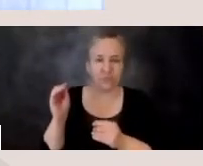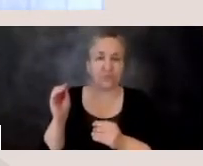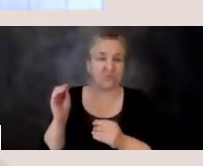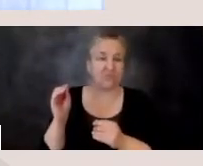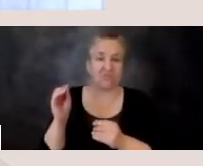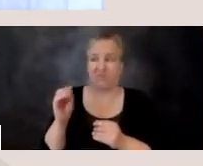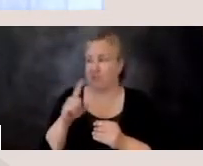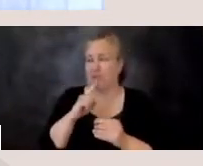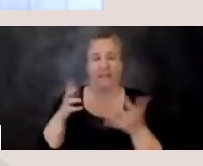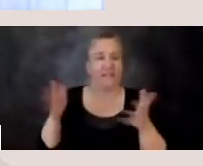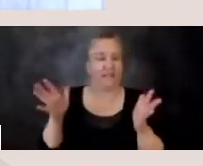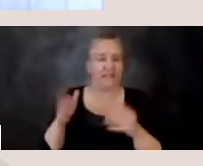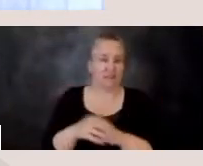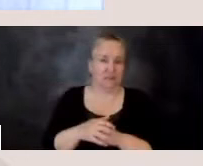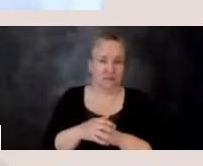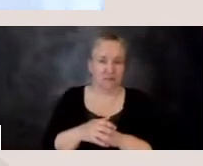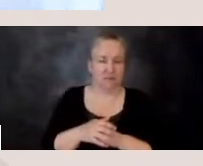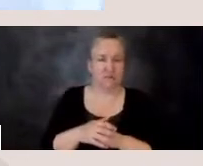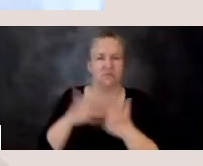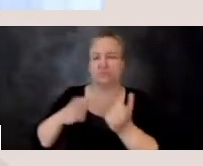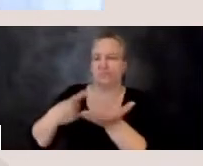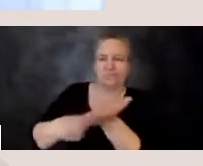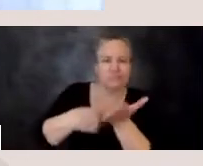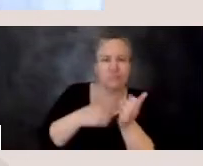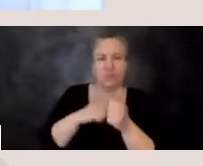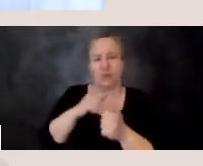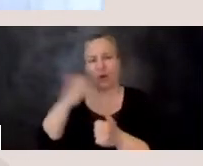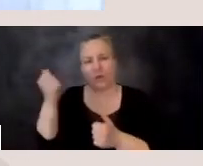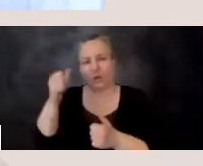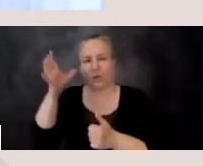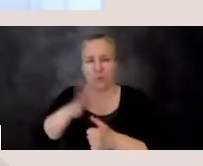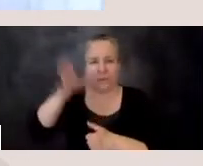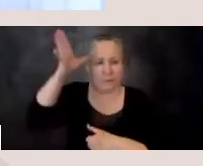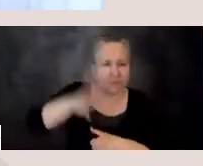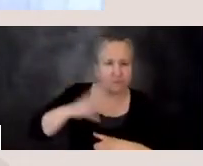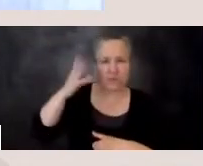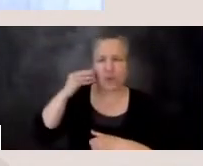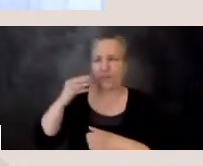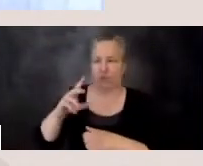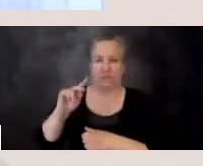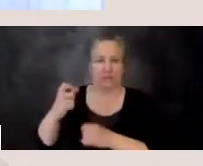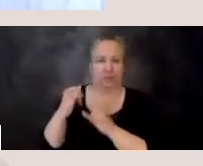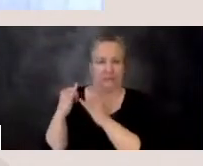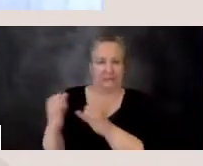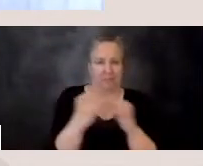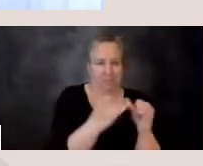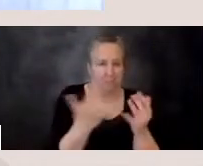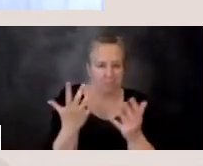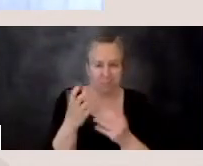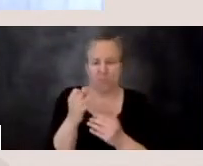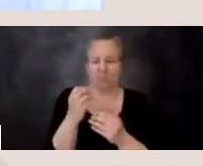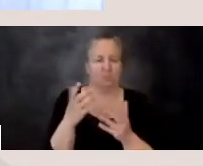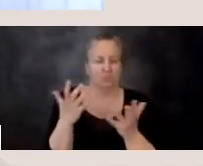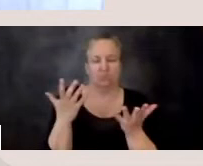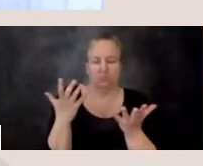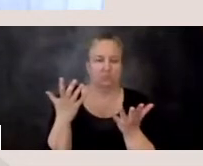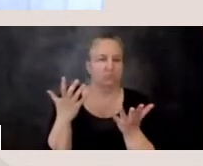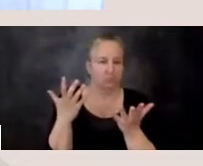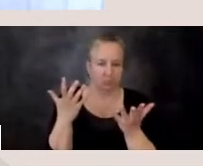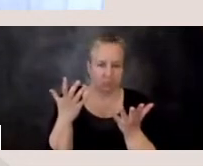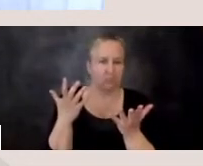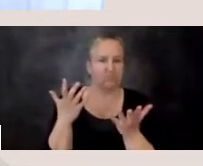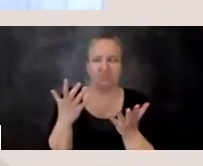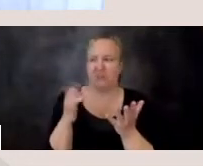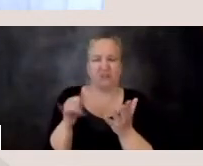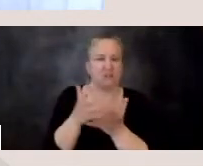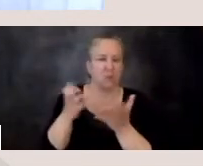much really about it. Just trying to talk to other women, men that were going through the same diagnosis. So that's about as much they gave